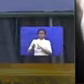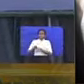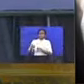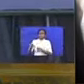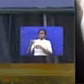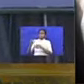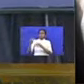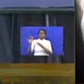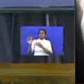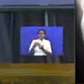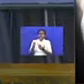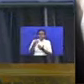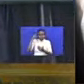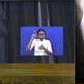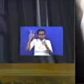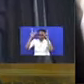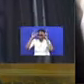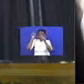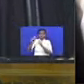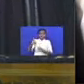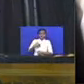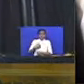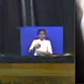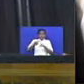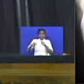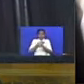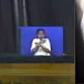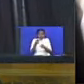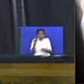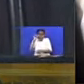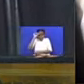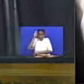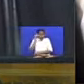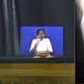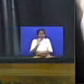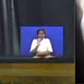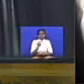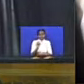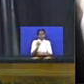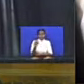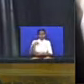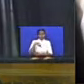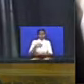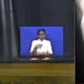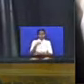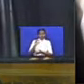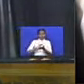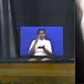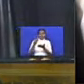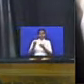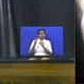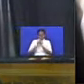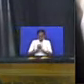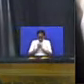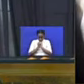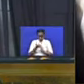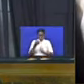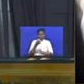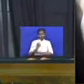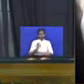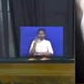of. Indirectly, without wisdom, you financed the worship of idols.